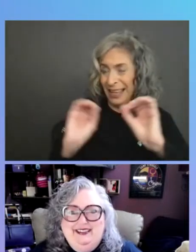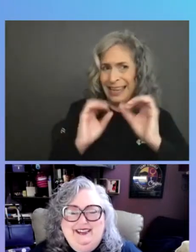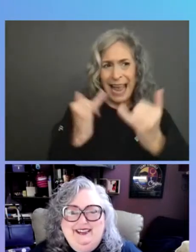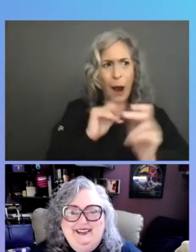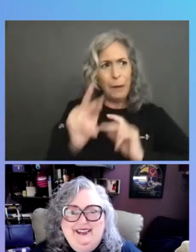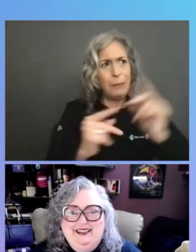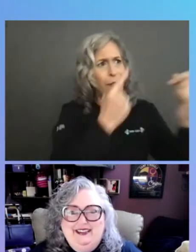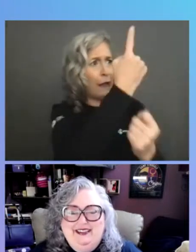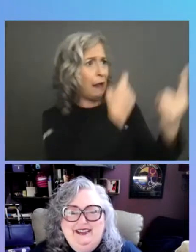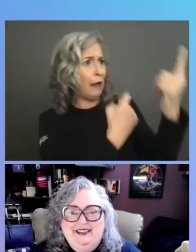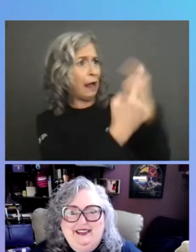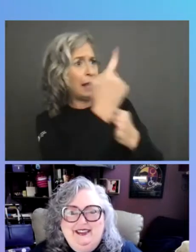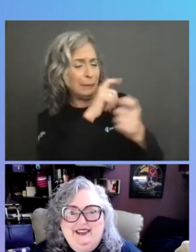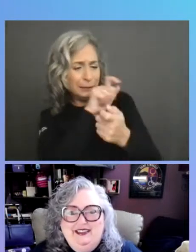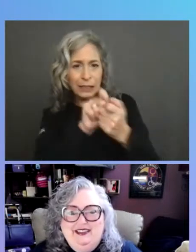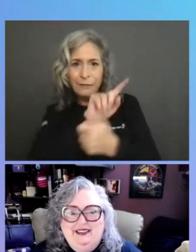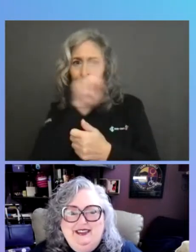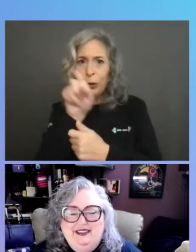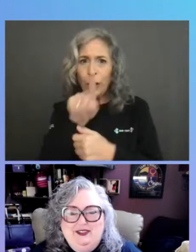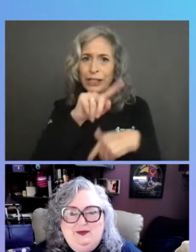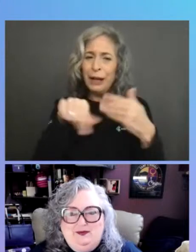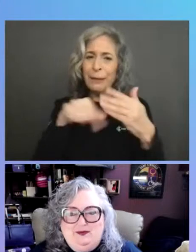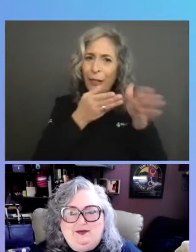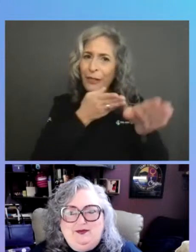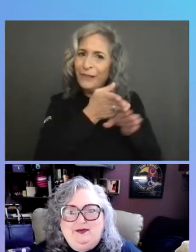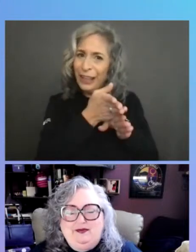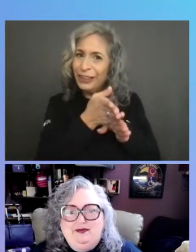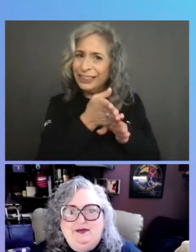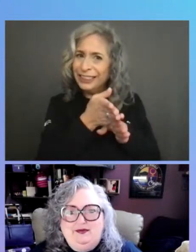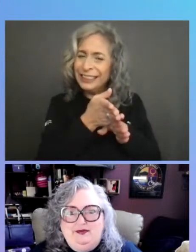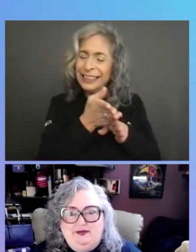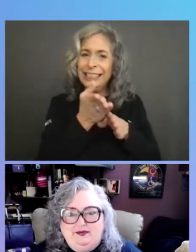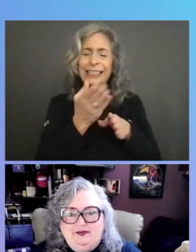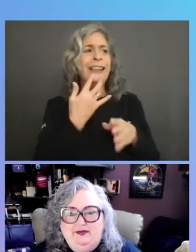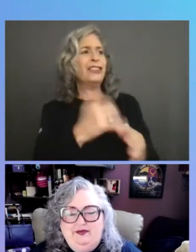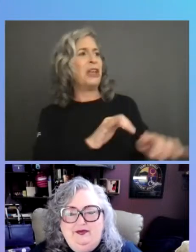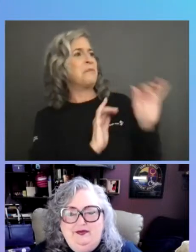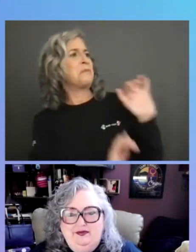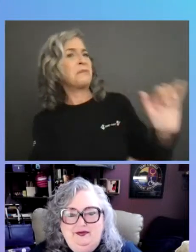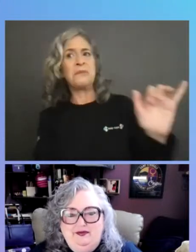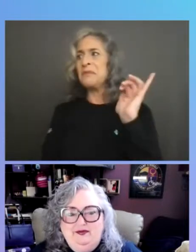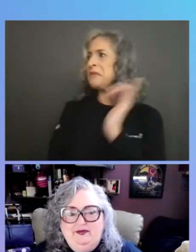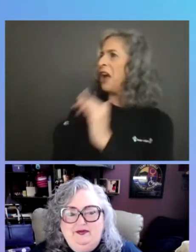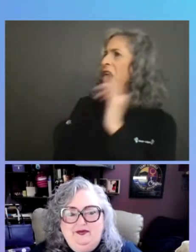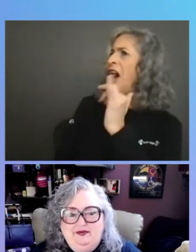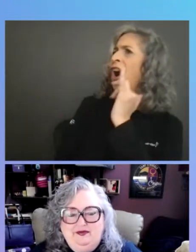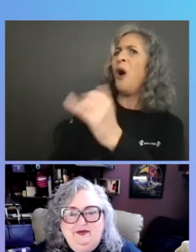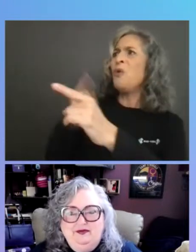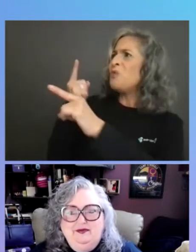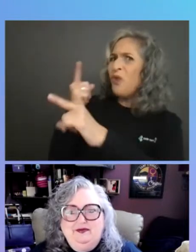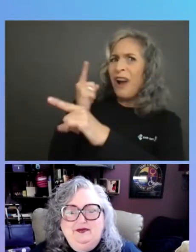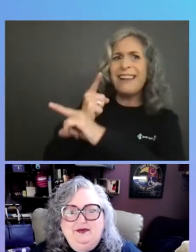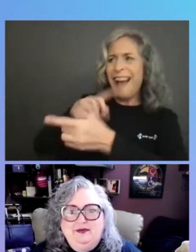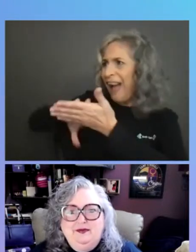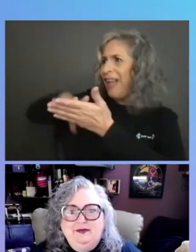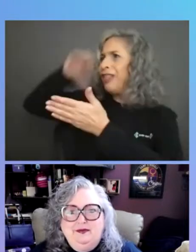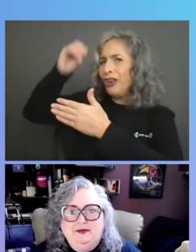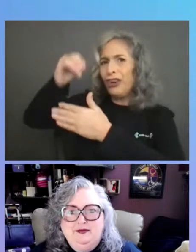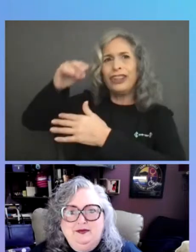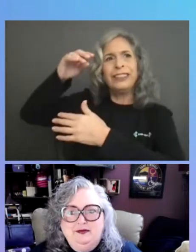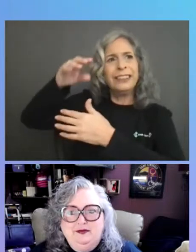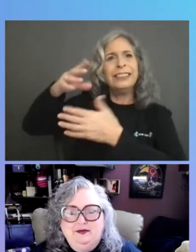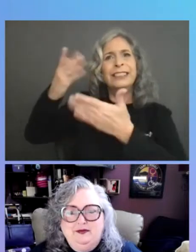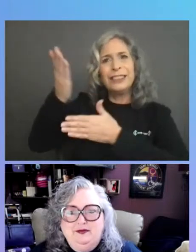me specific questions about the field, and someone will say, oh yeah, I remember I created some learning content a while ago and we had